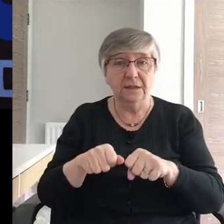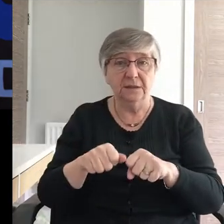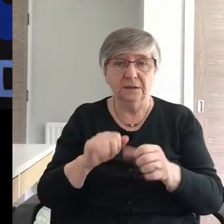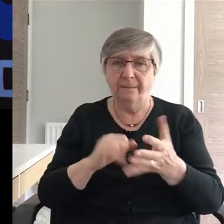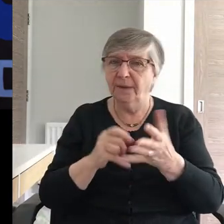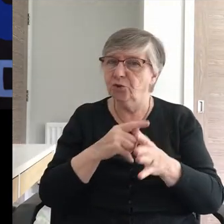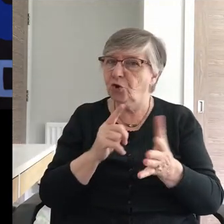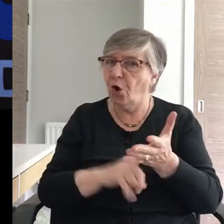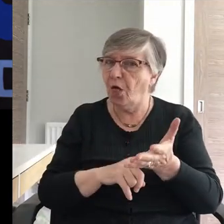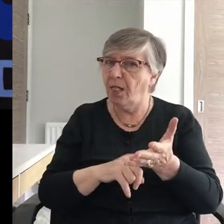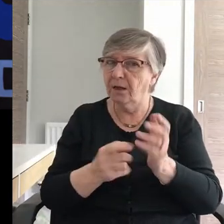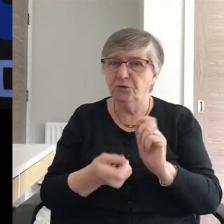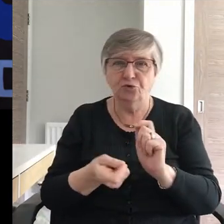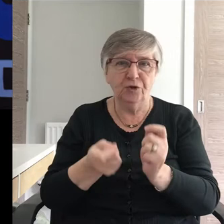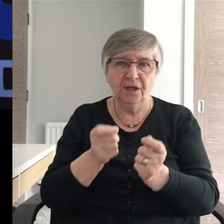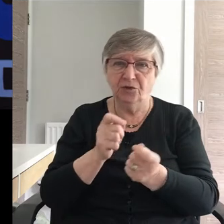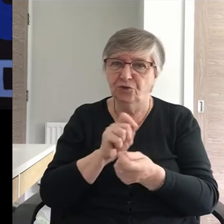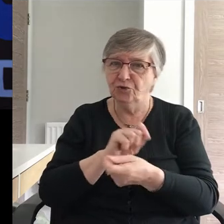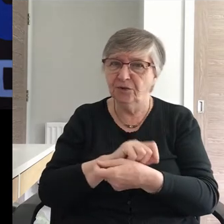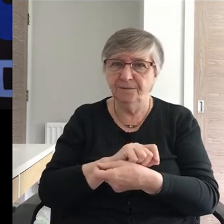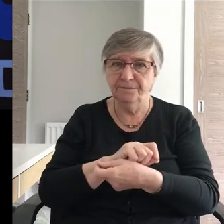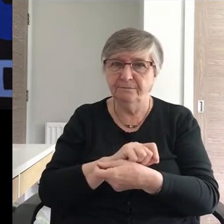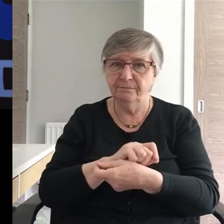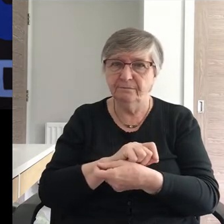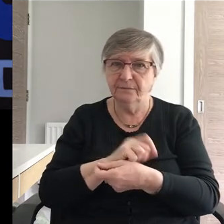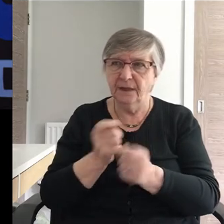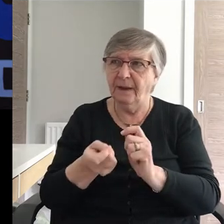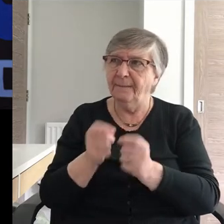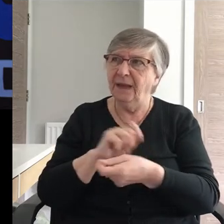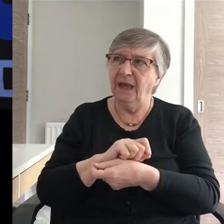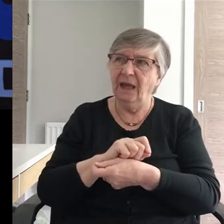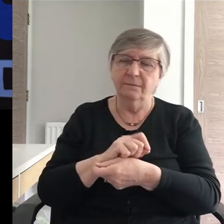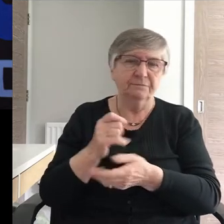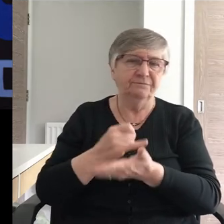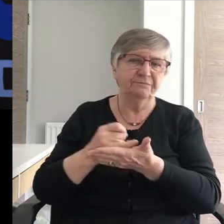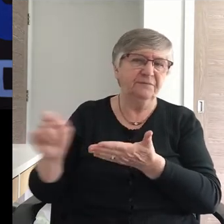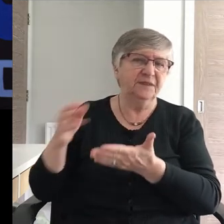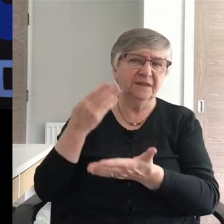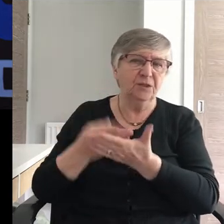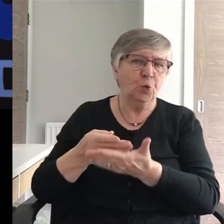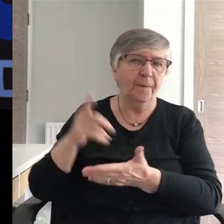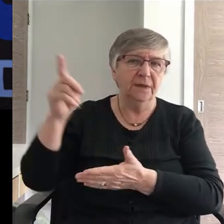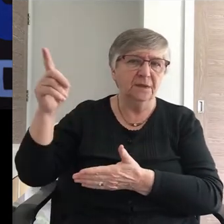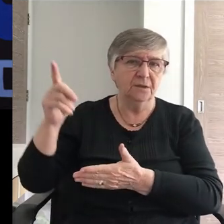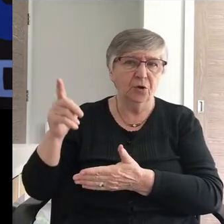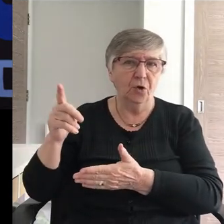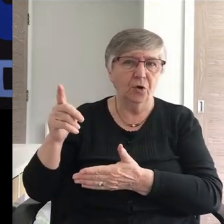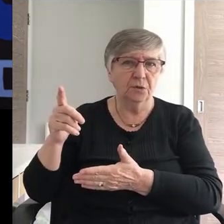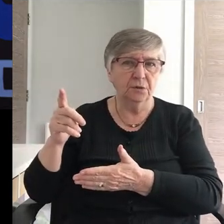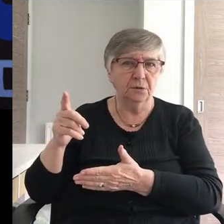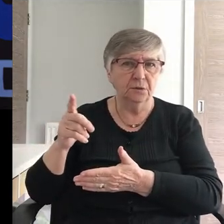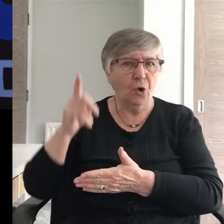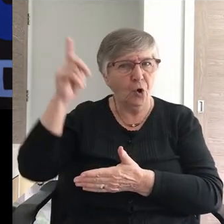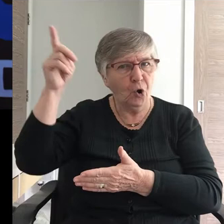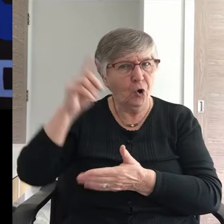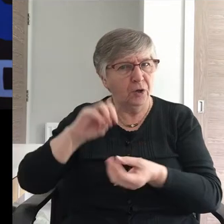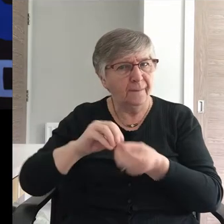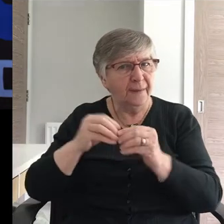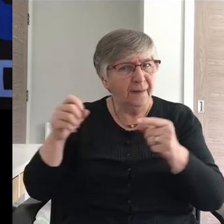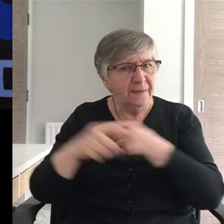But Saul changed. He became disobedient to God. Had God got it wrong in appointing